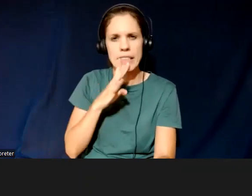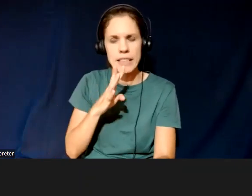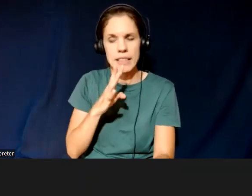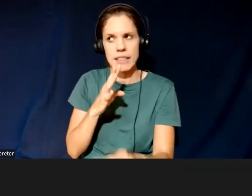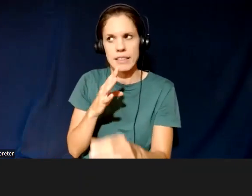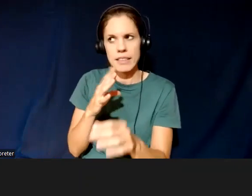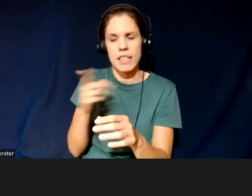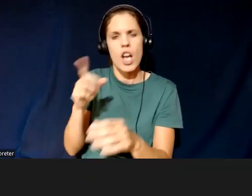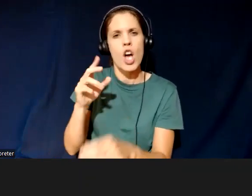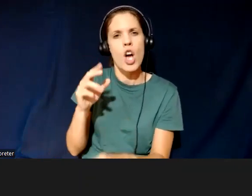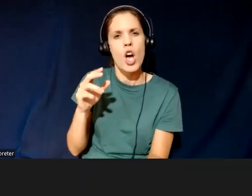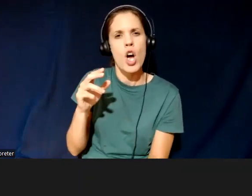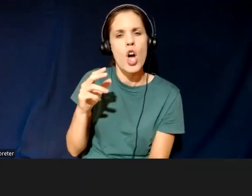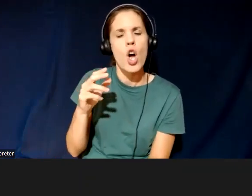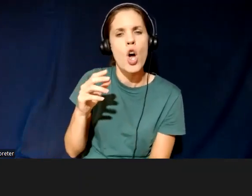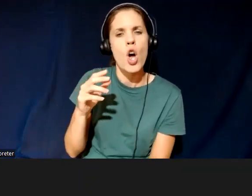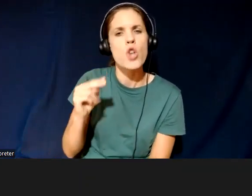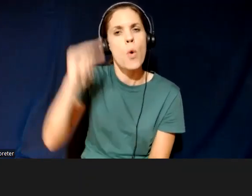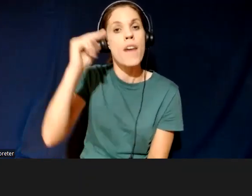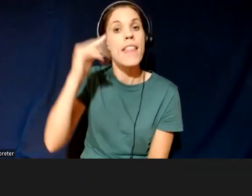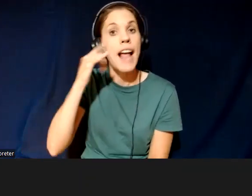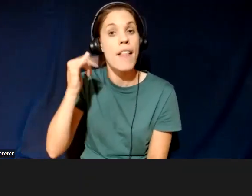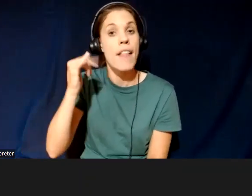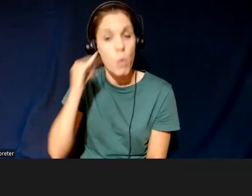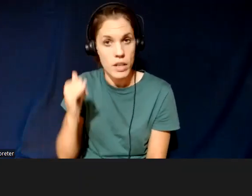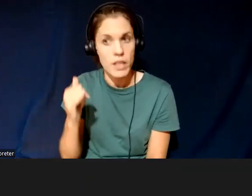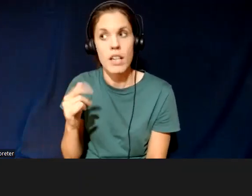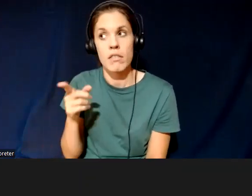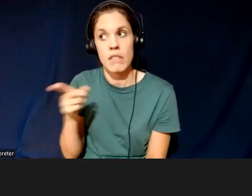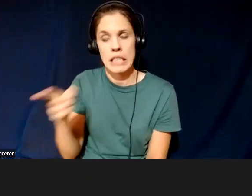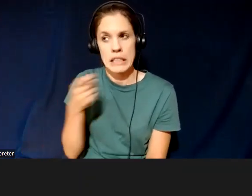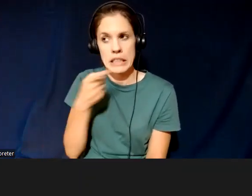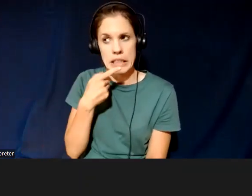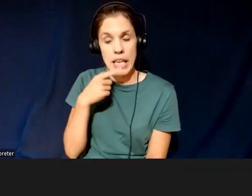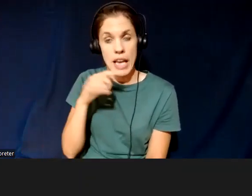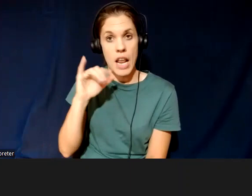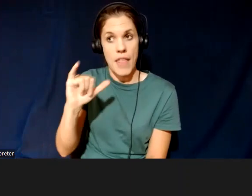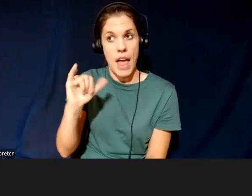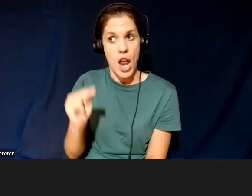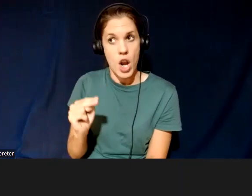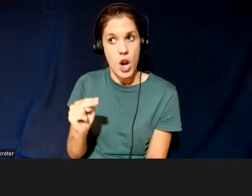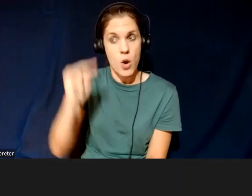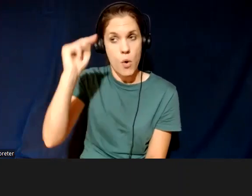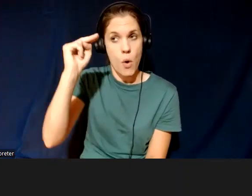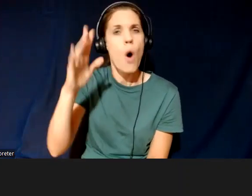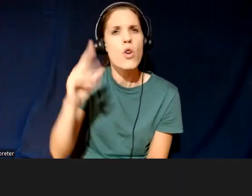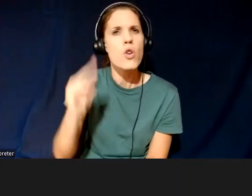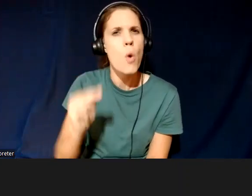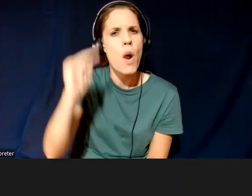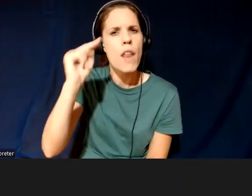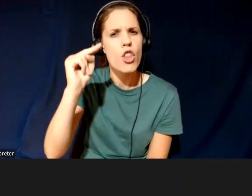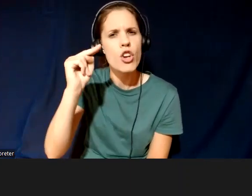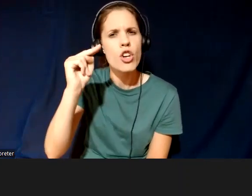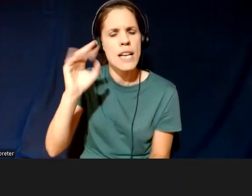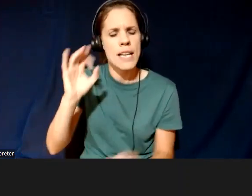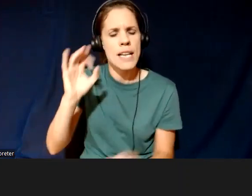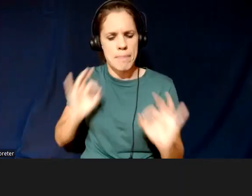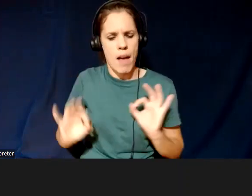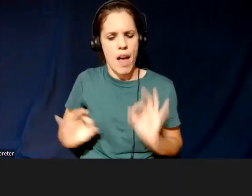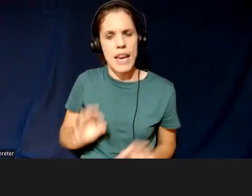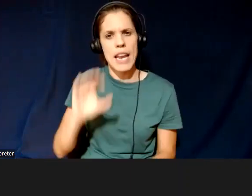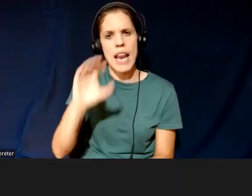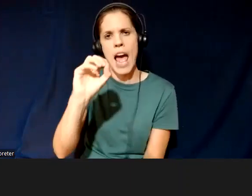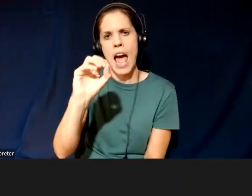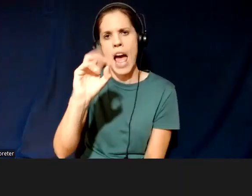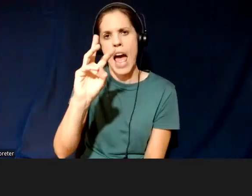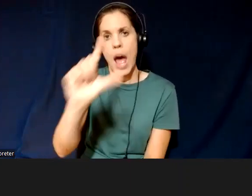Northern California. And so he's asking, is the northern spotted owl one of your 48